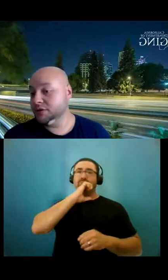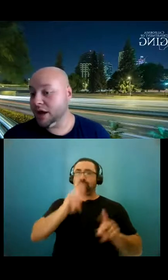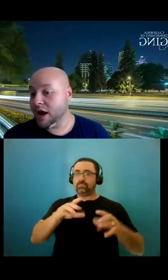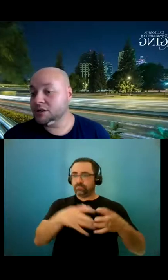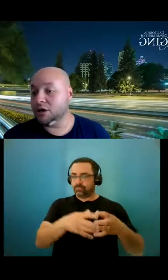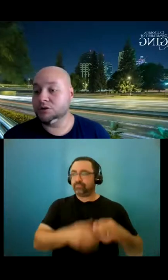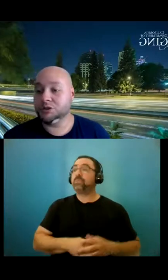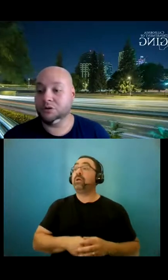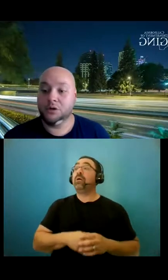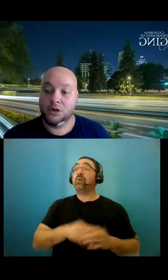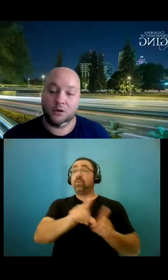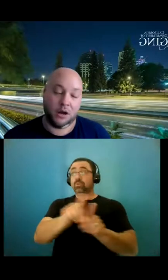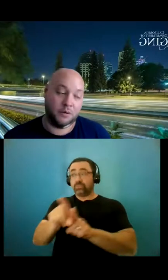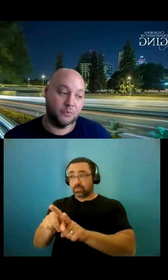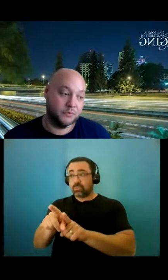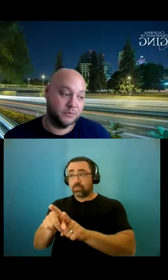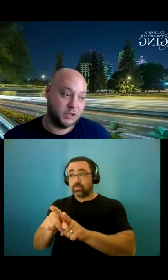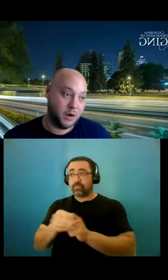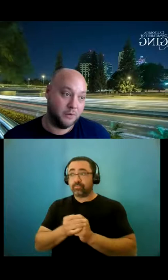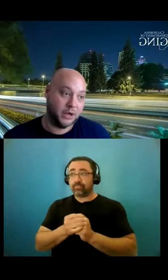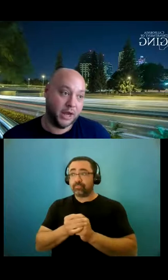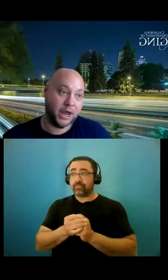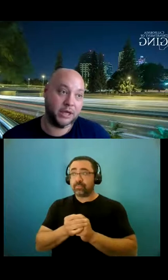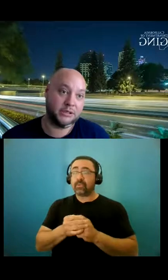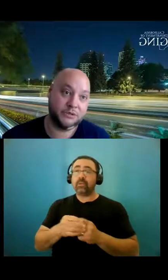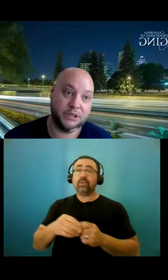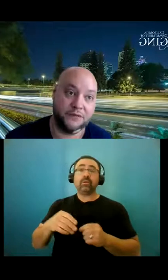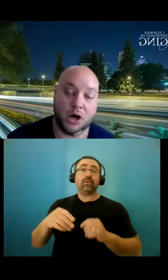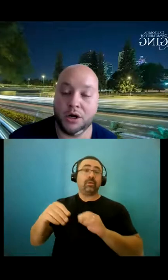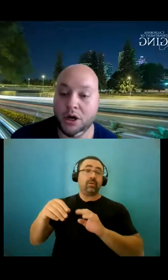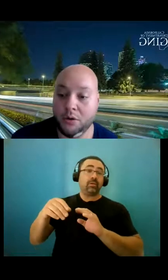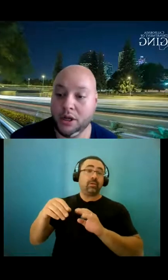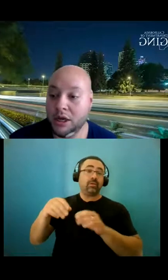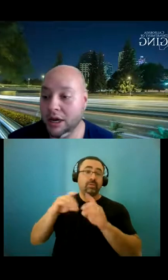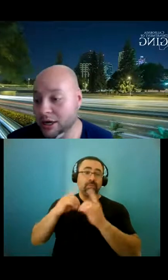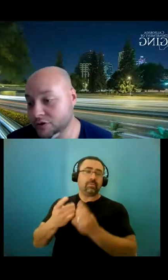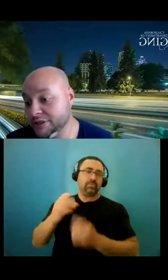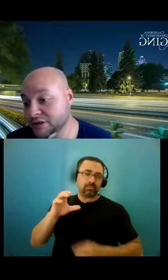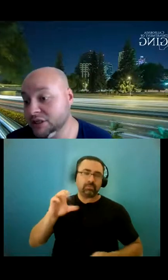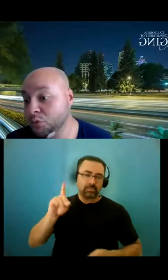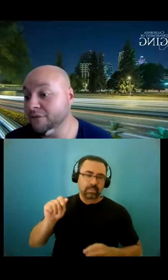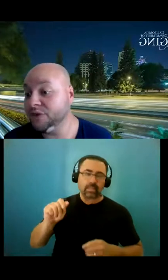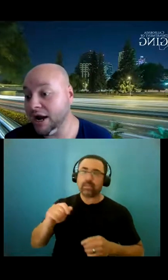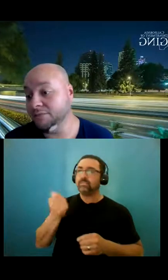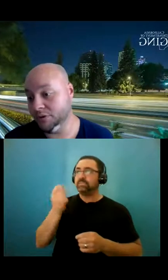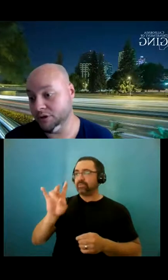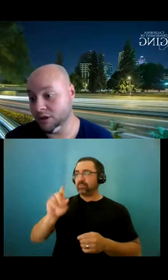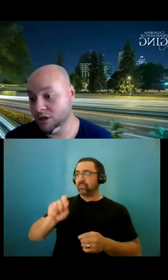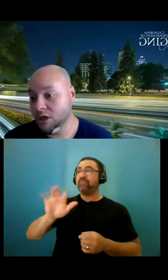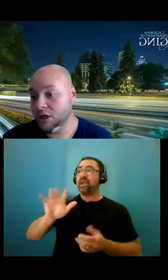addition to that, also, the department has received ongoing another